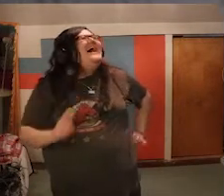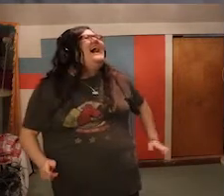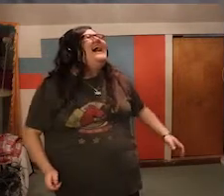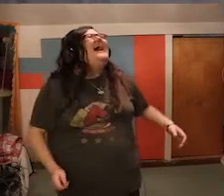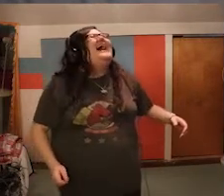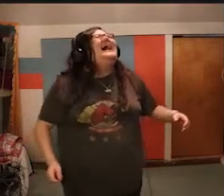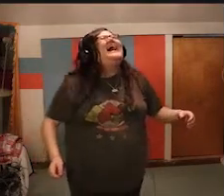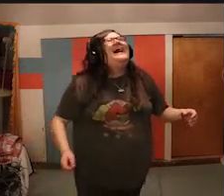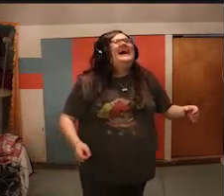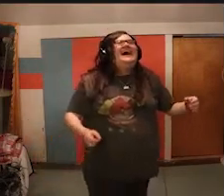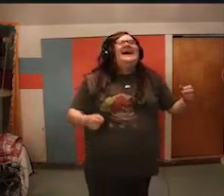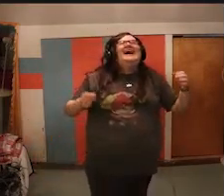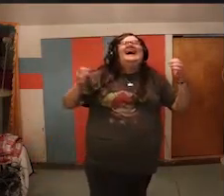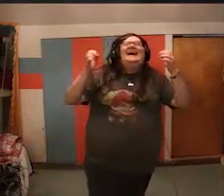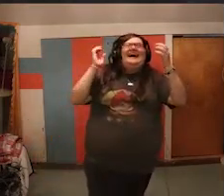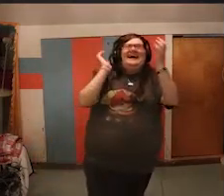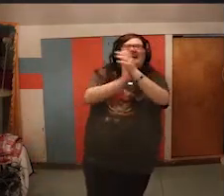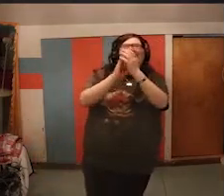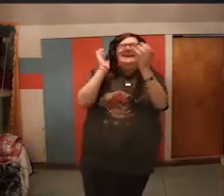for watching. Peace.